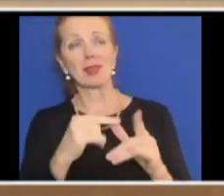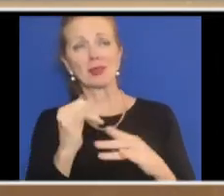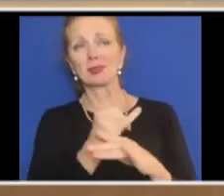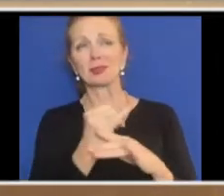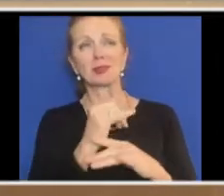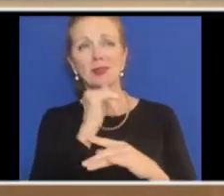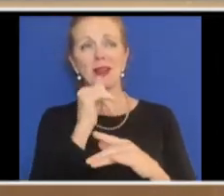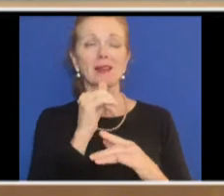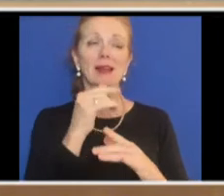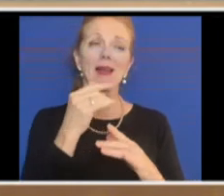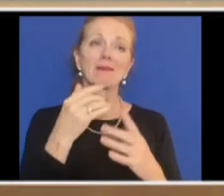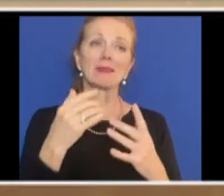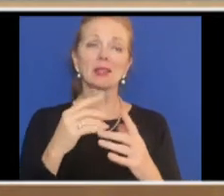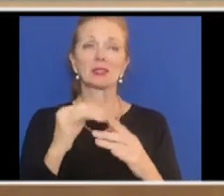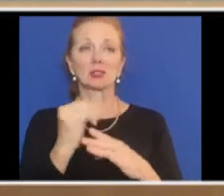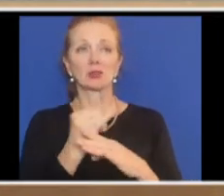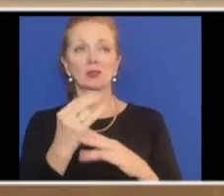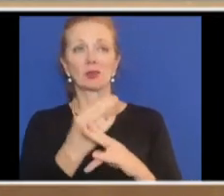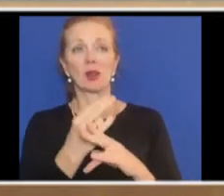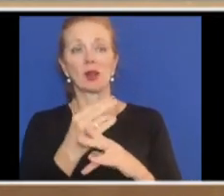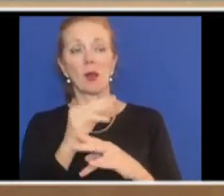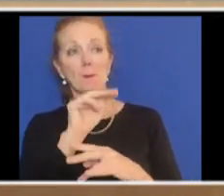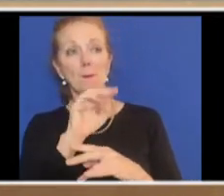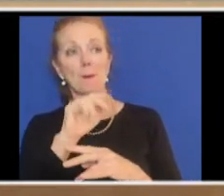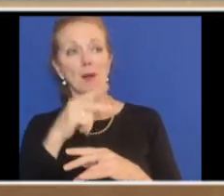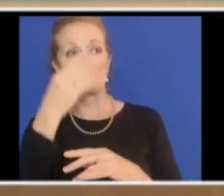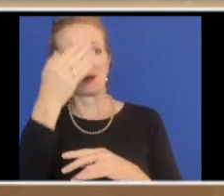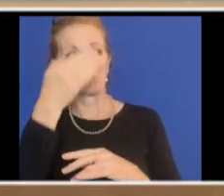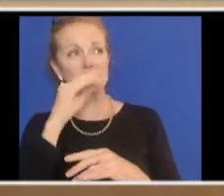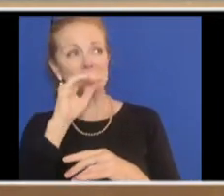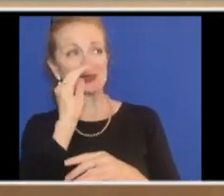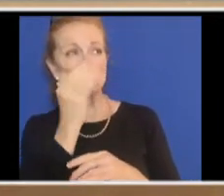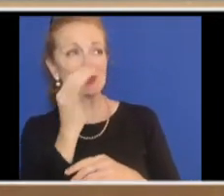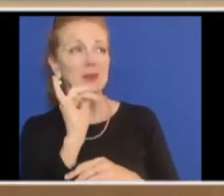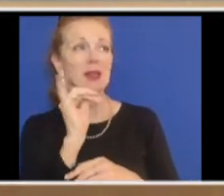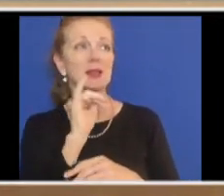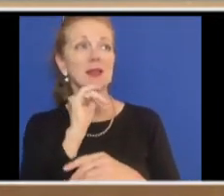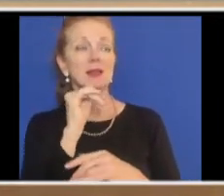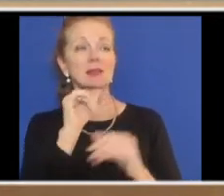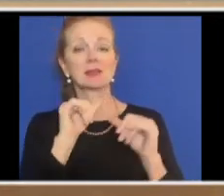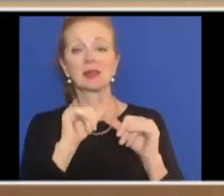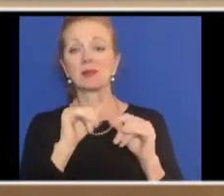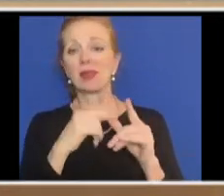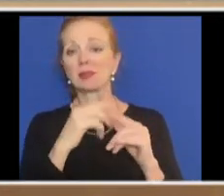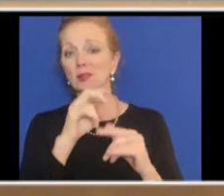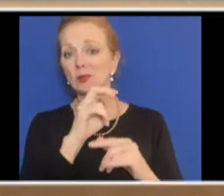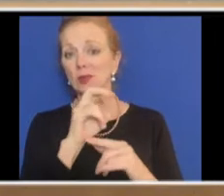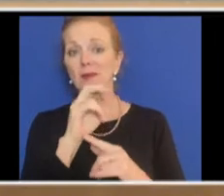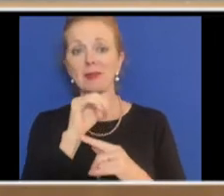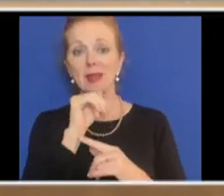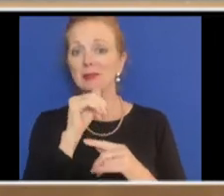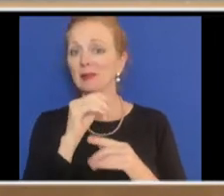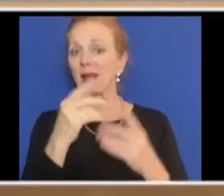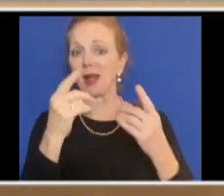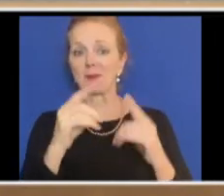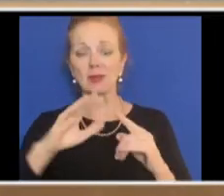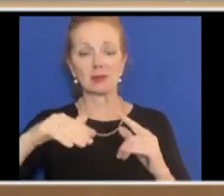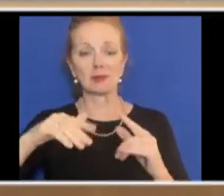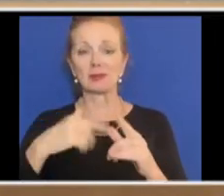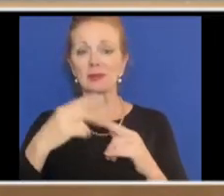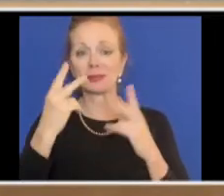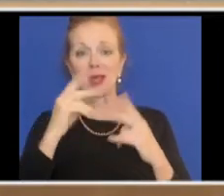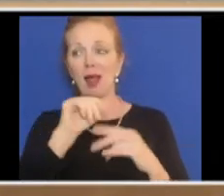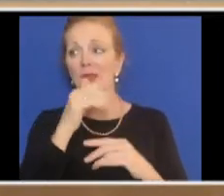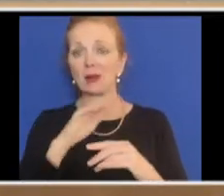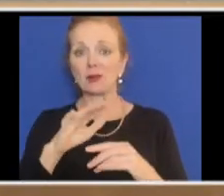heavy industrial uses but looking at the the map that's in front of me here it seems like there's you know still some of that transition that hasn't quite occurred yet that we've seen in some other